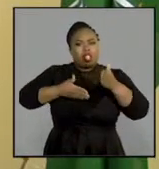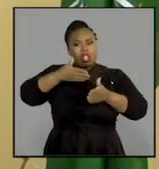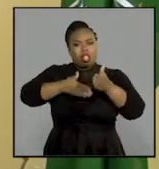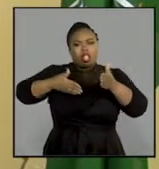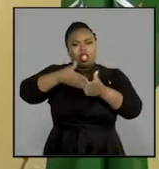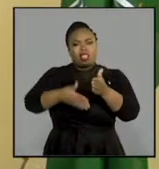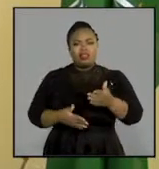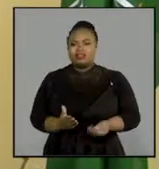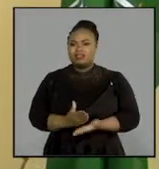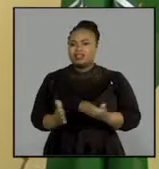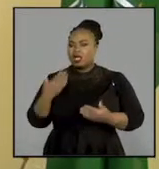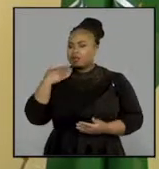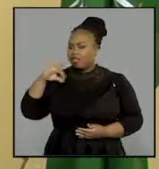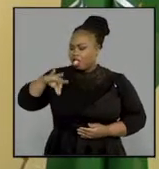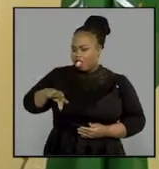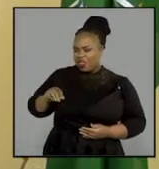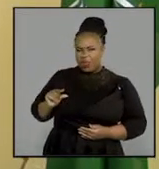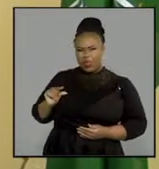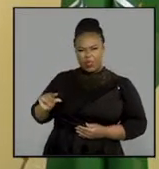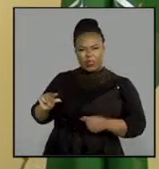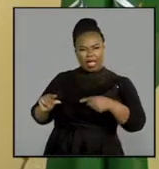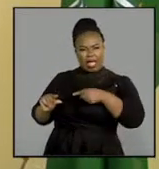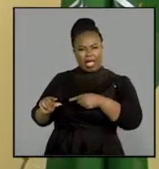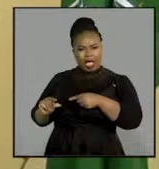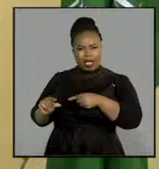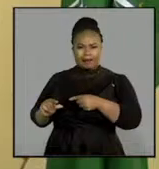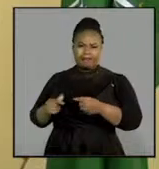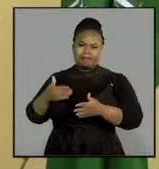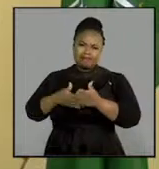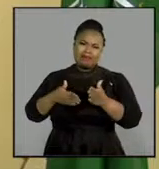businesses and low-income earners